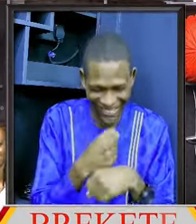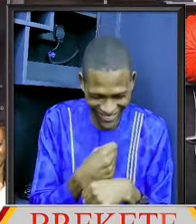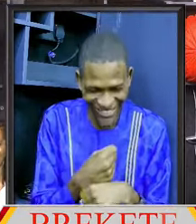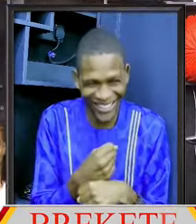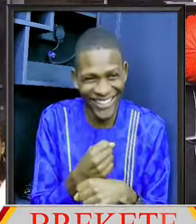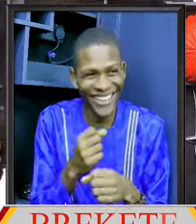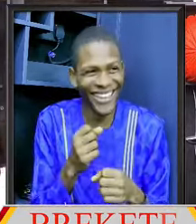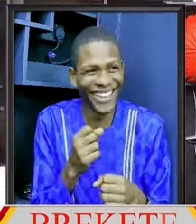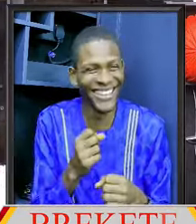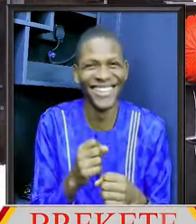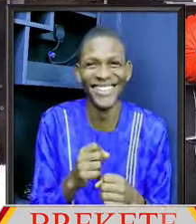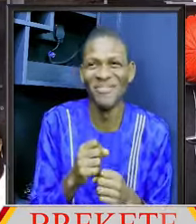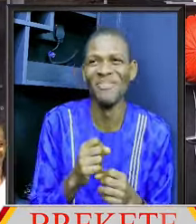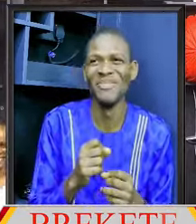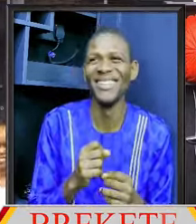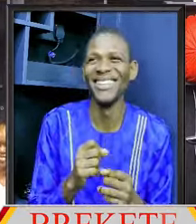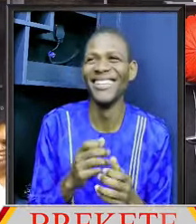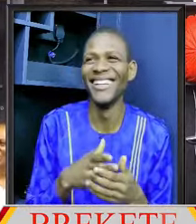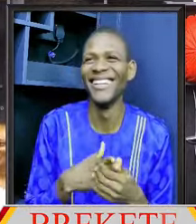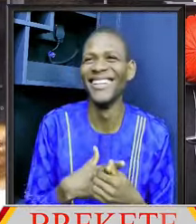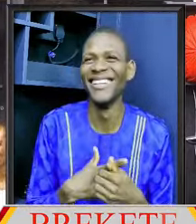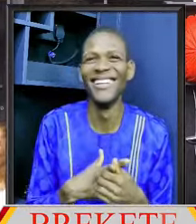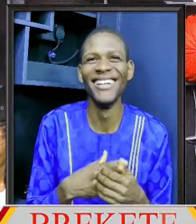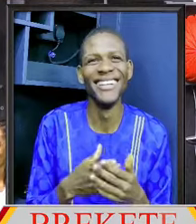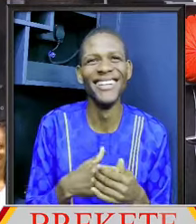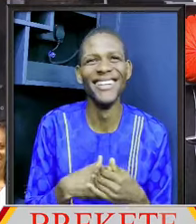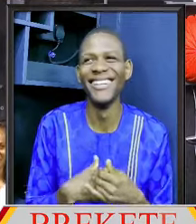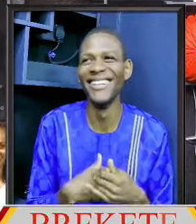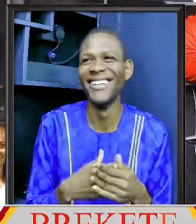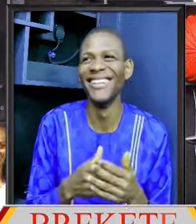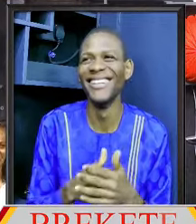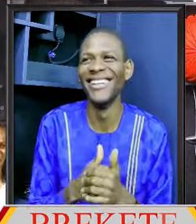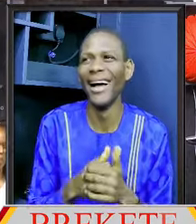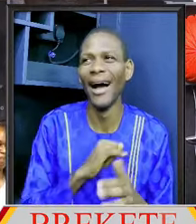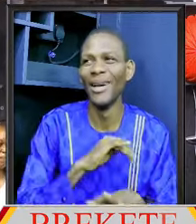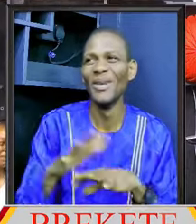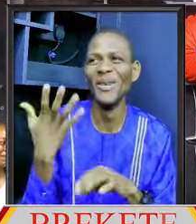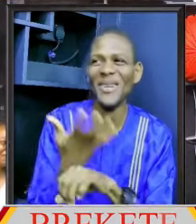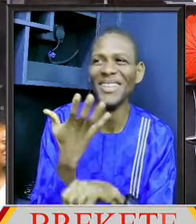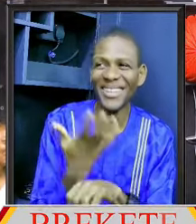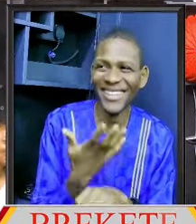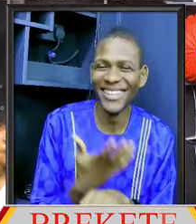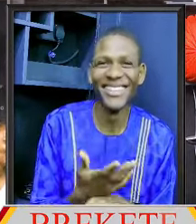are it. I tell you. I'm not going to beg.